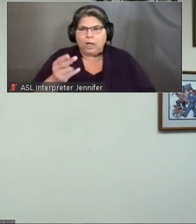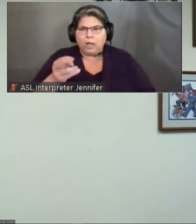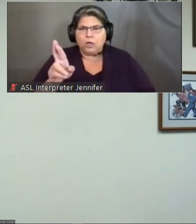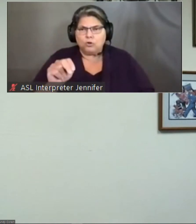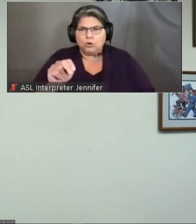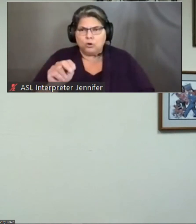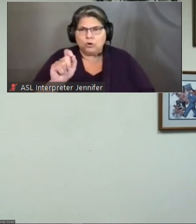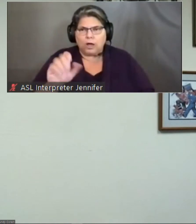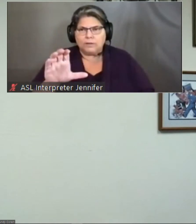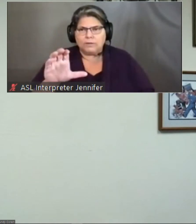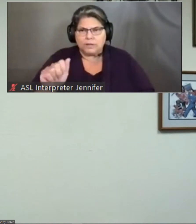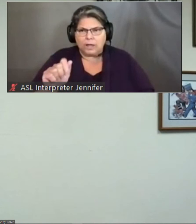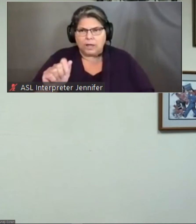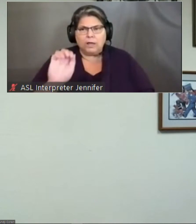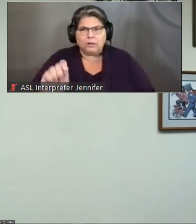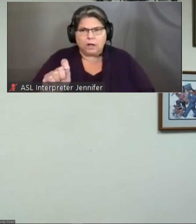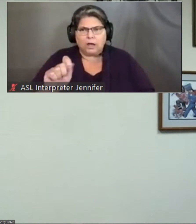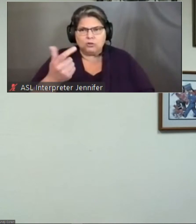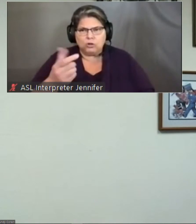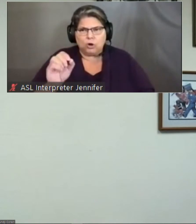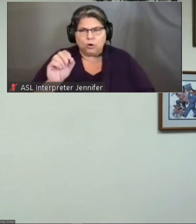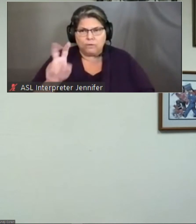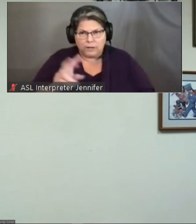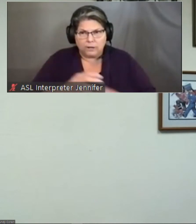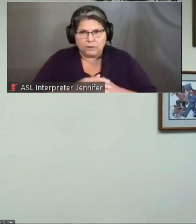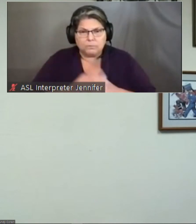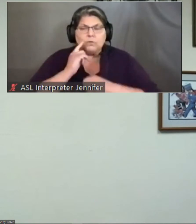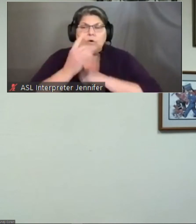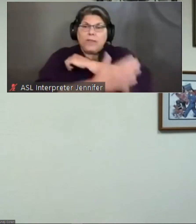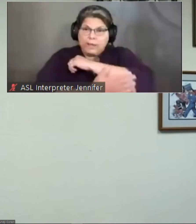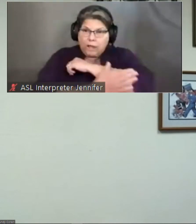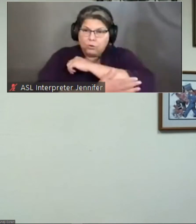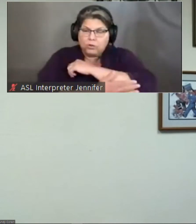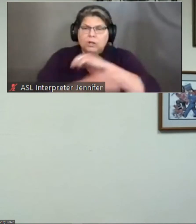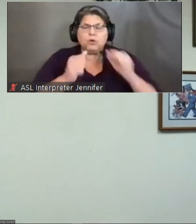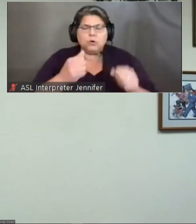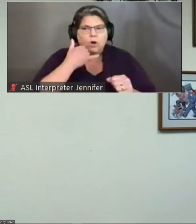myturn.ca.gov. For the county, you can get assistance at